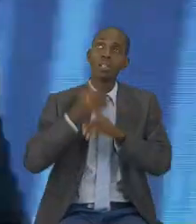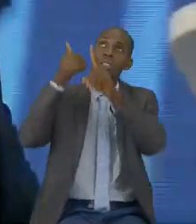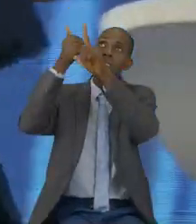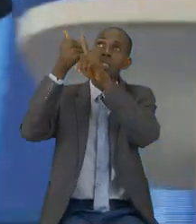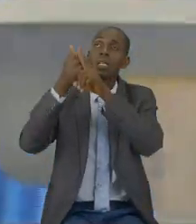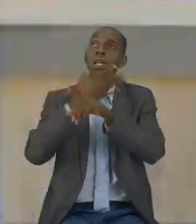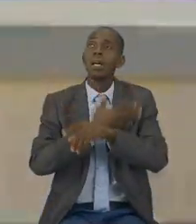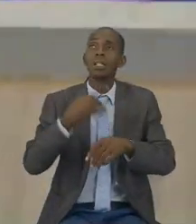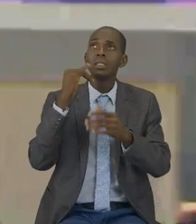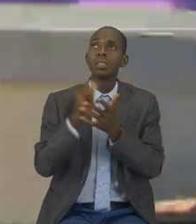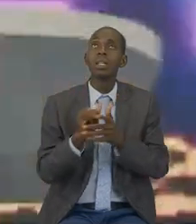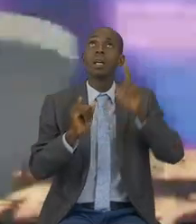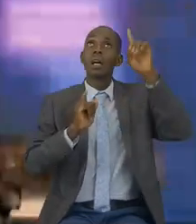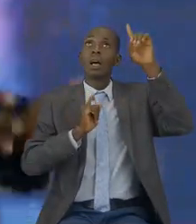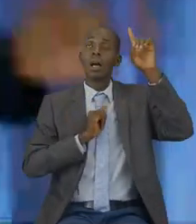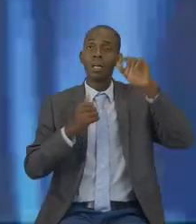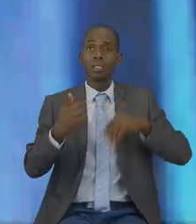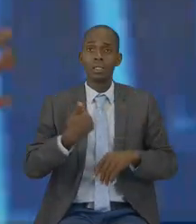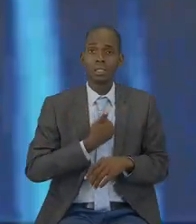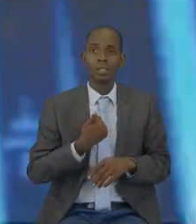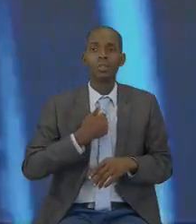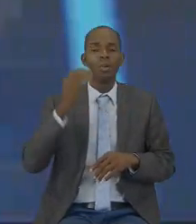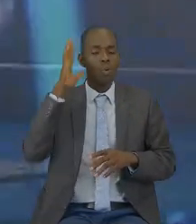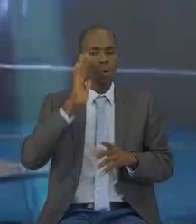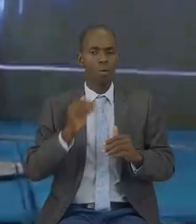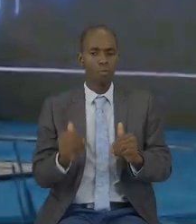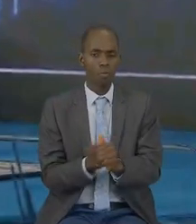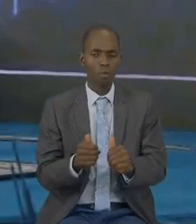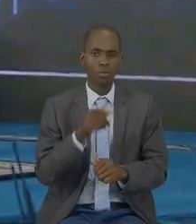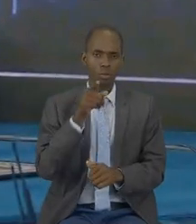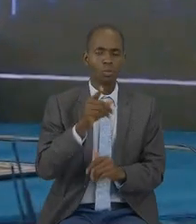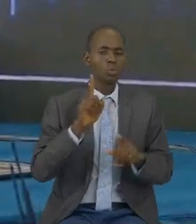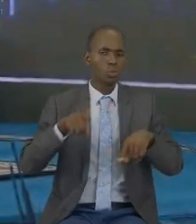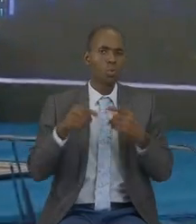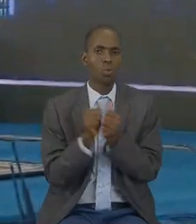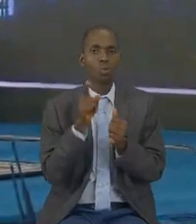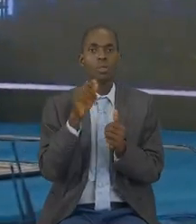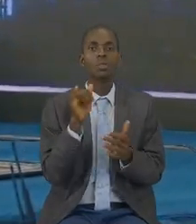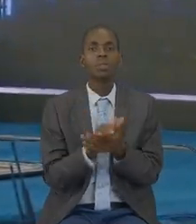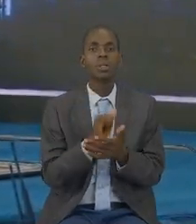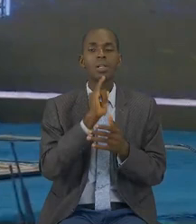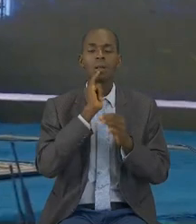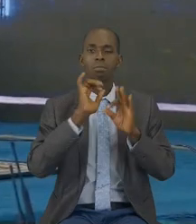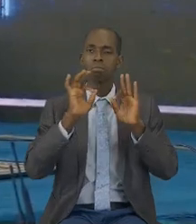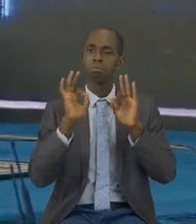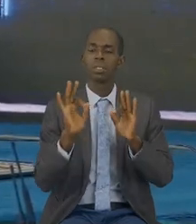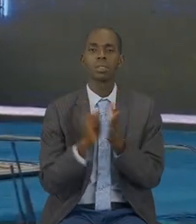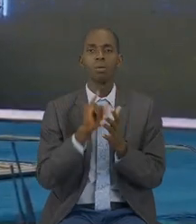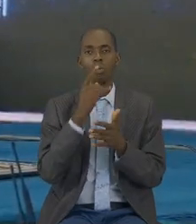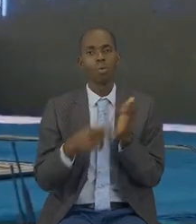says, I myself, I will go with you. That is what we're looking for.